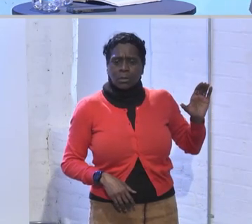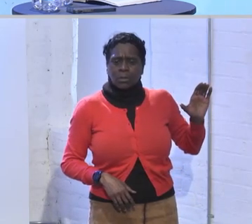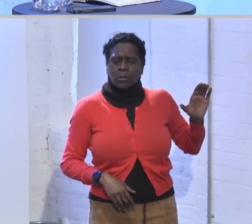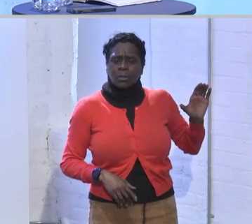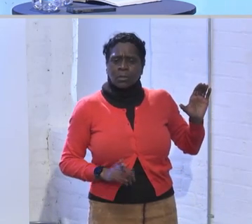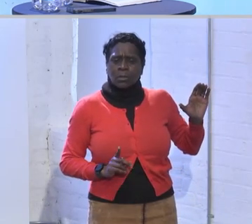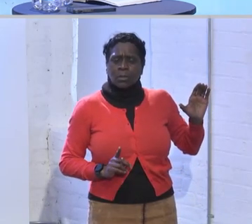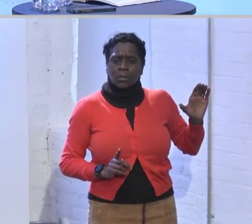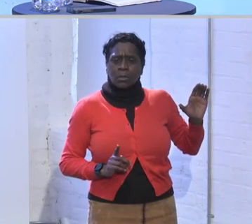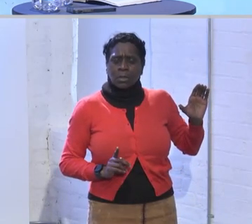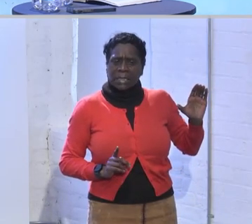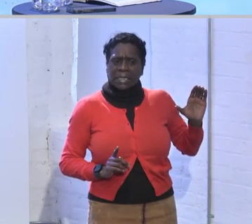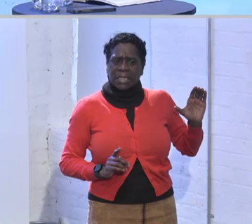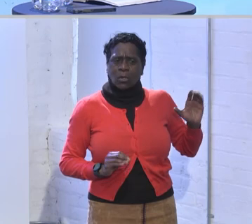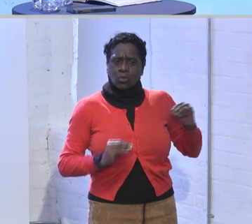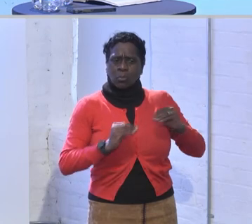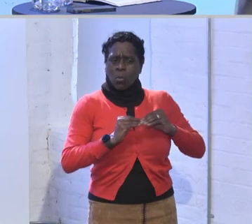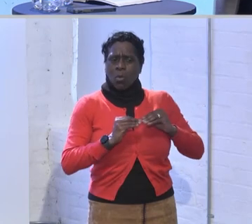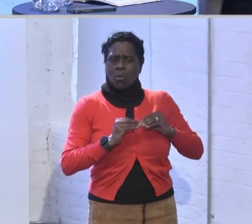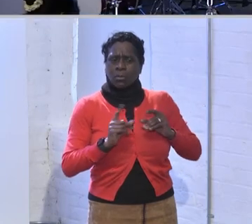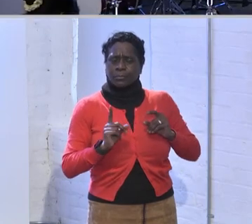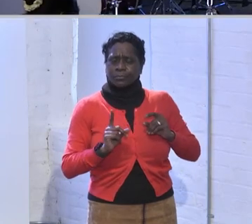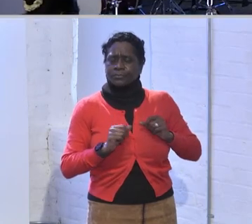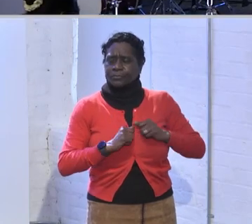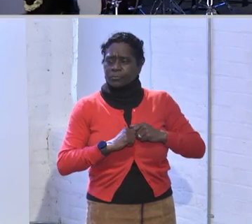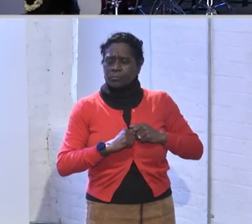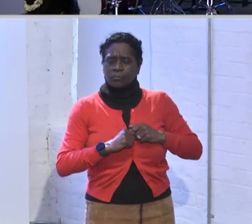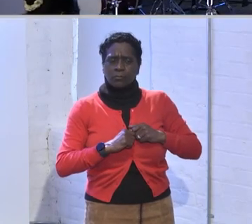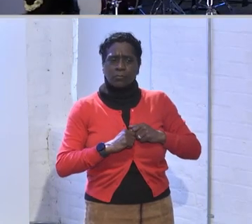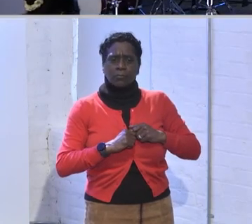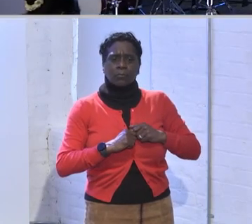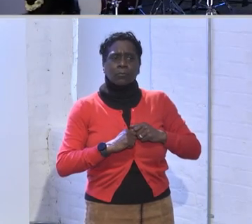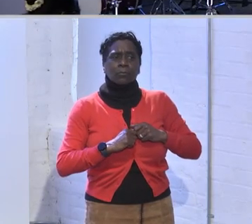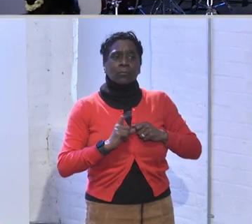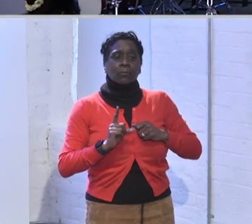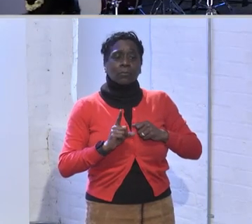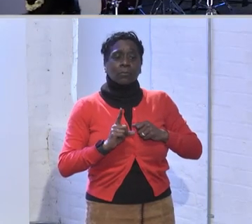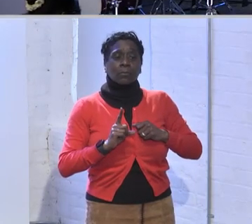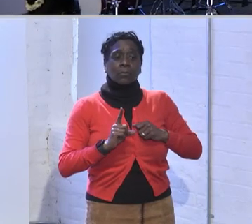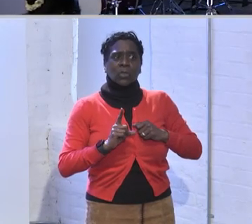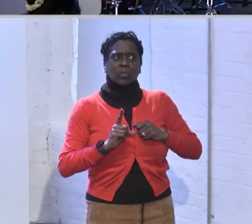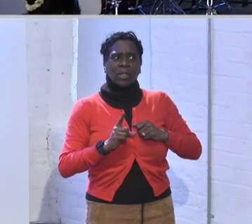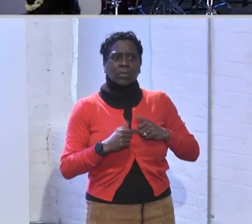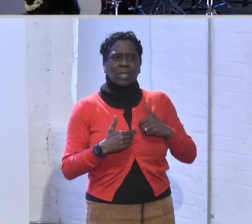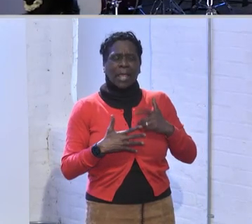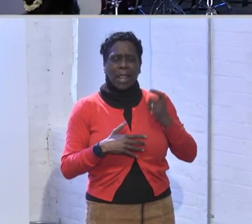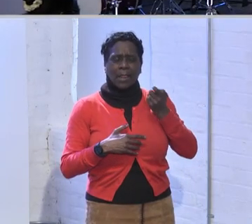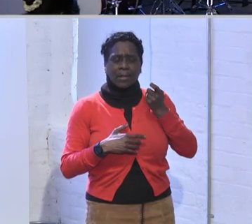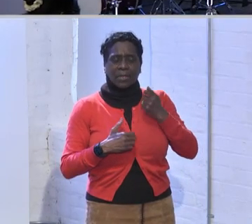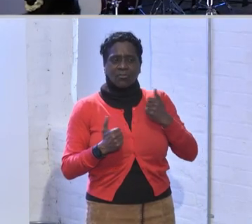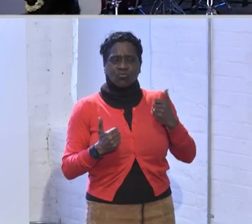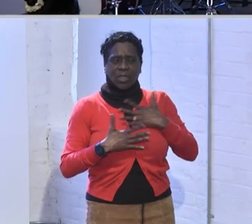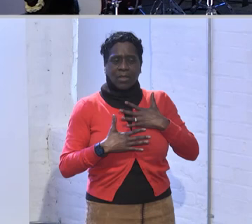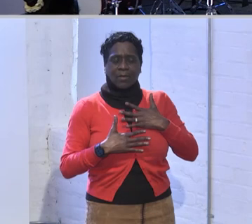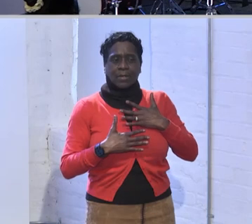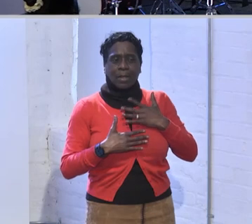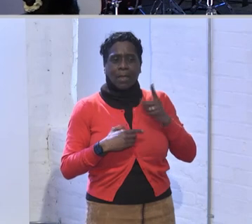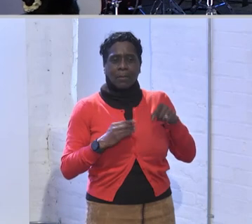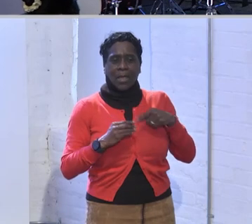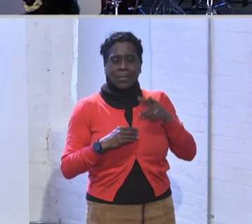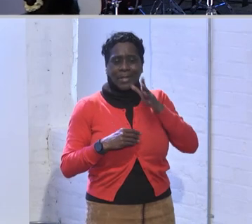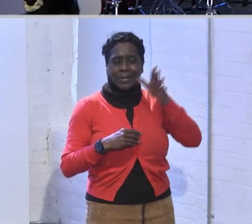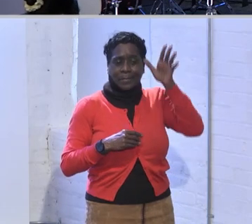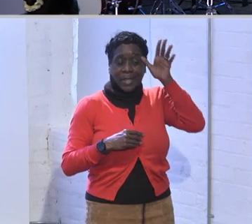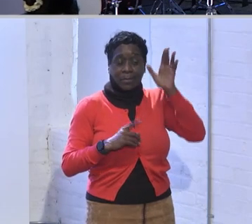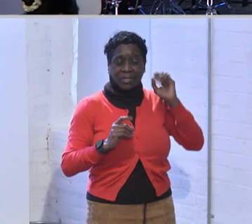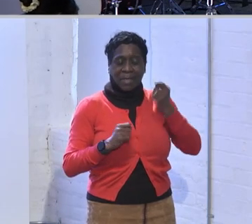But he takes that a step further, and look with us. This might be the most intimidating aspect of parenting, what I'm going to say